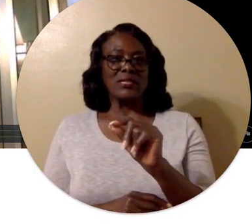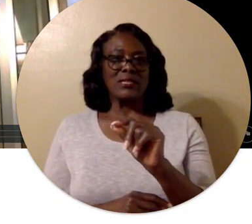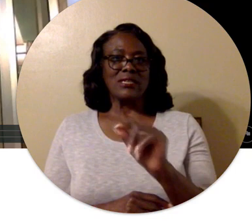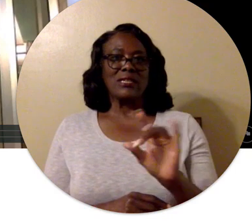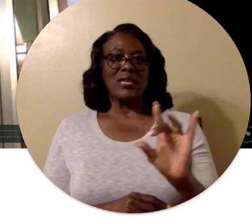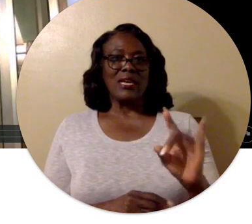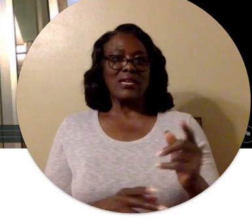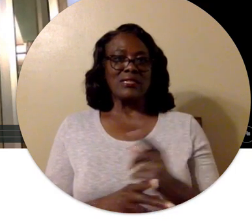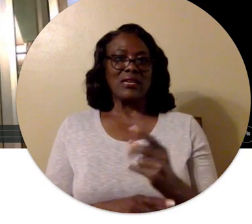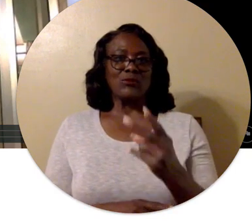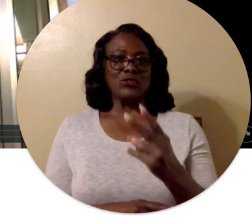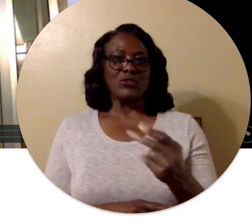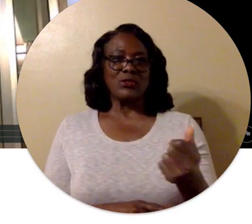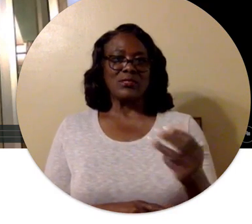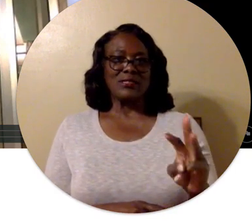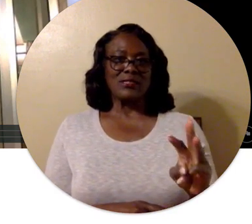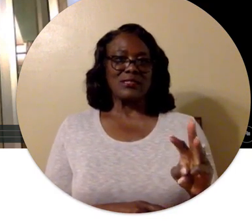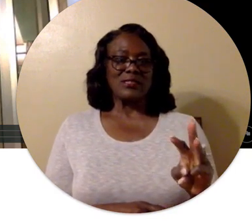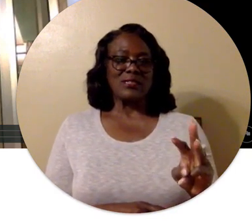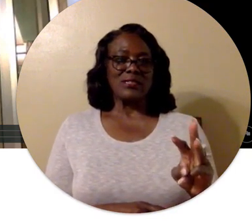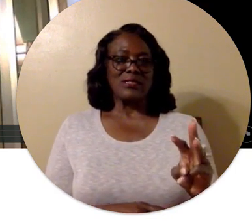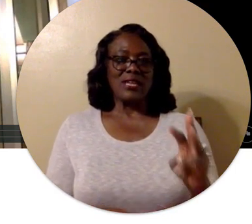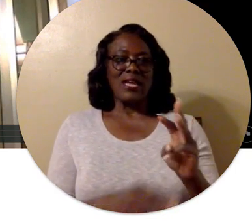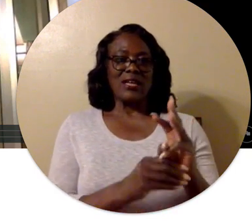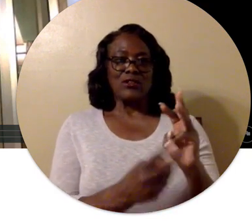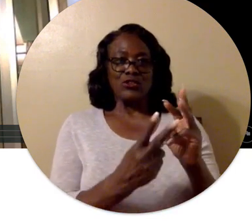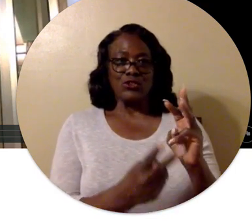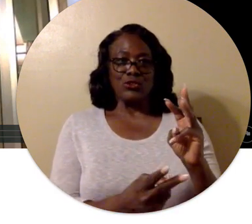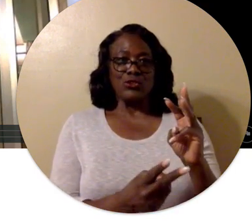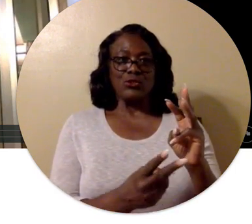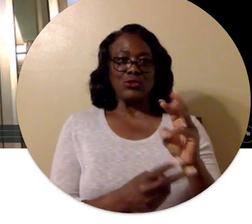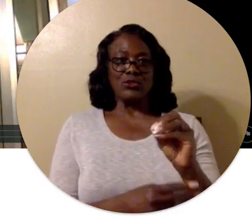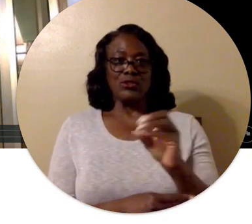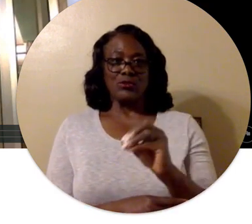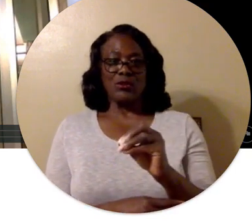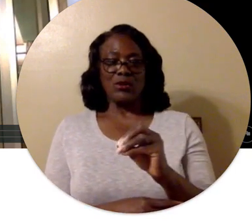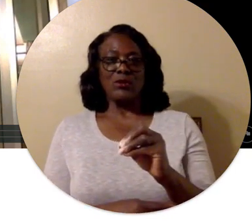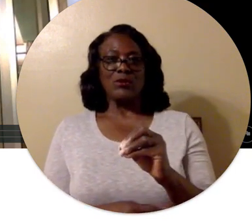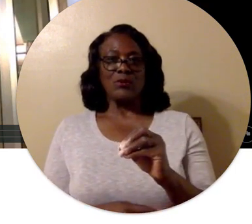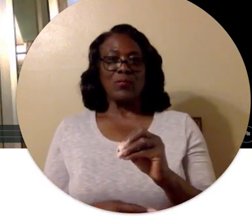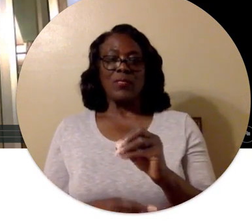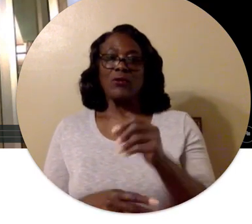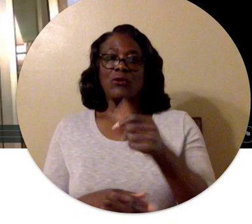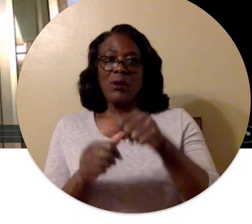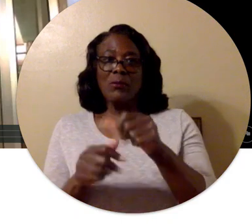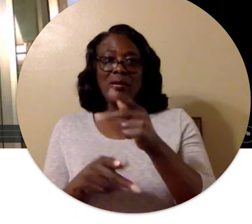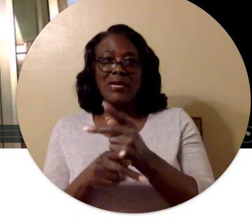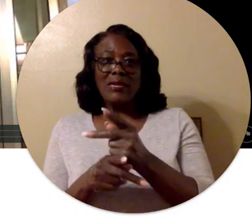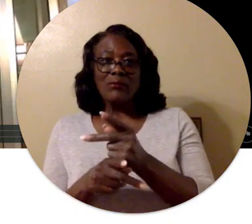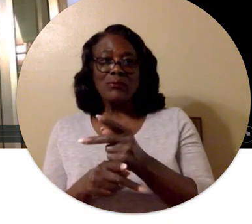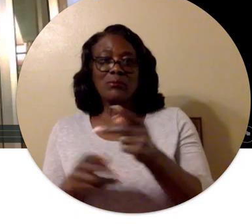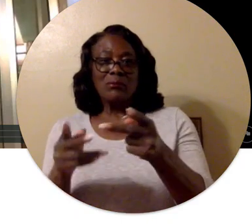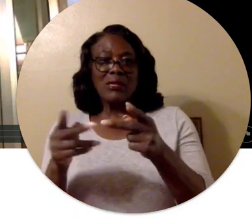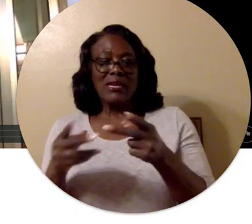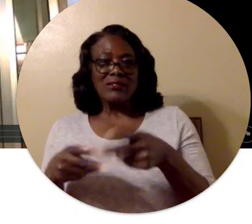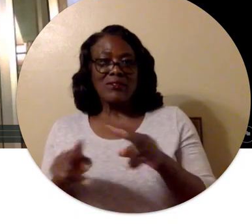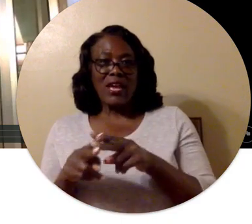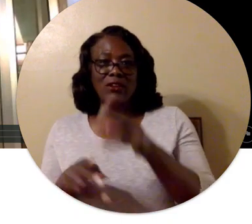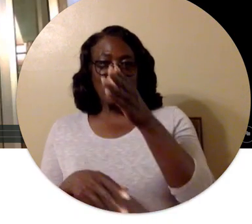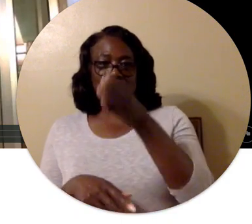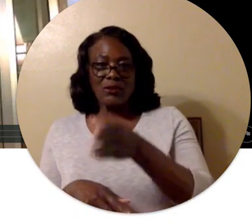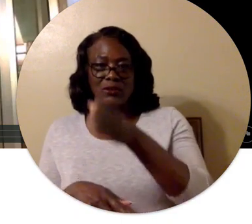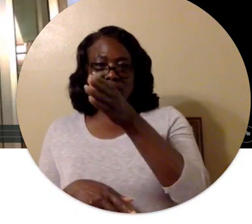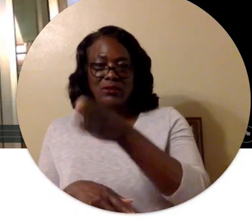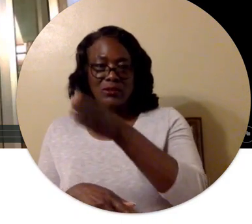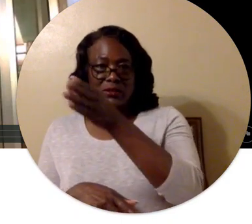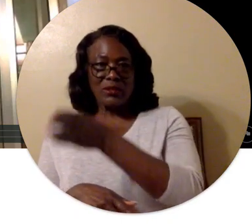8 times 2 is 16, plus those 2 zeros. Be sure we're keeping our place values lined up like